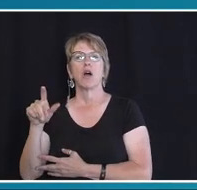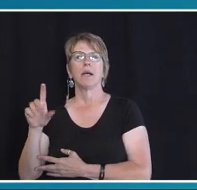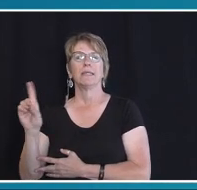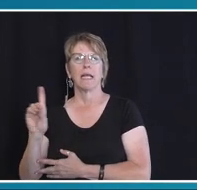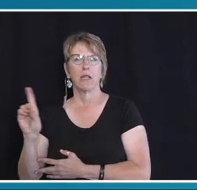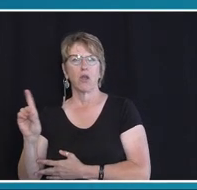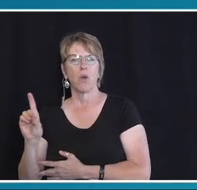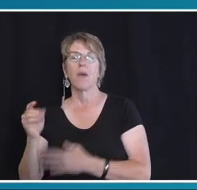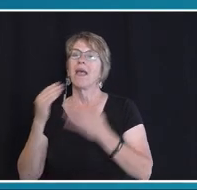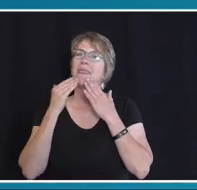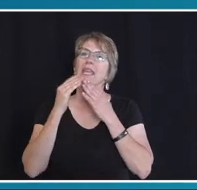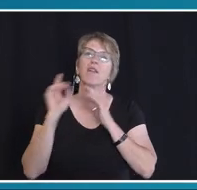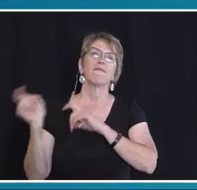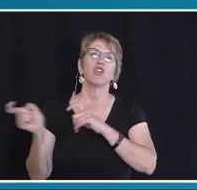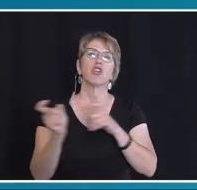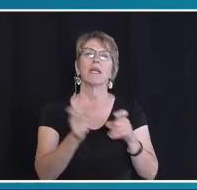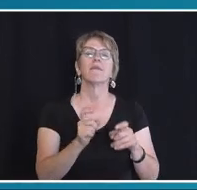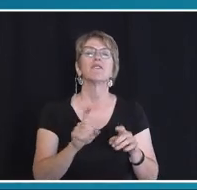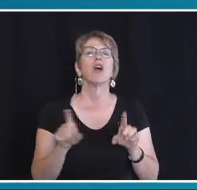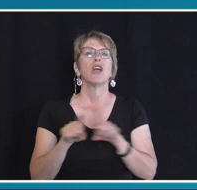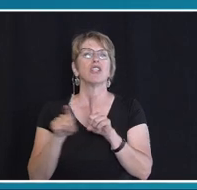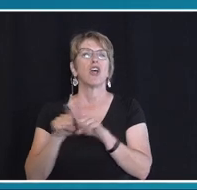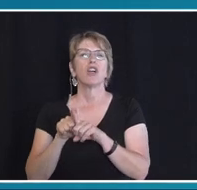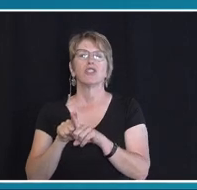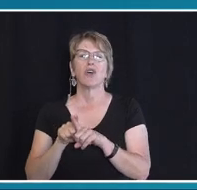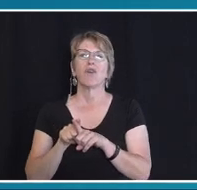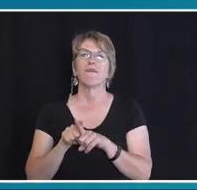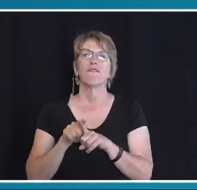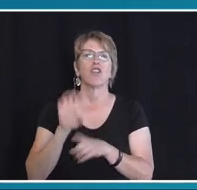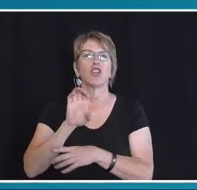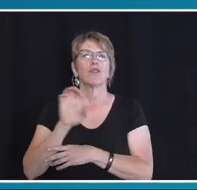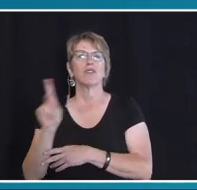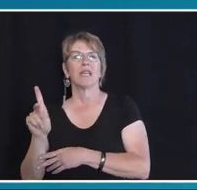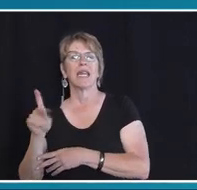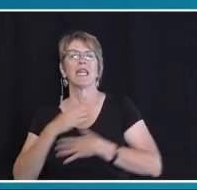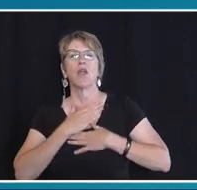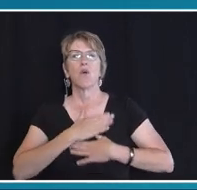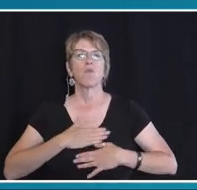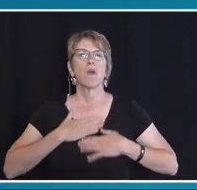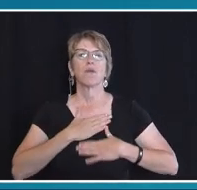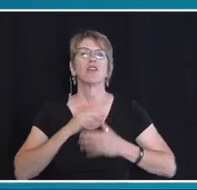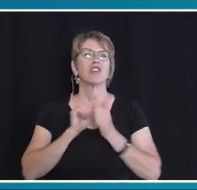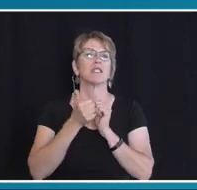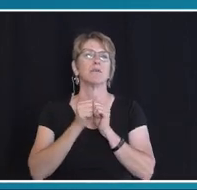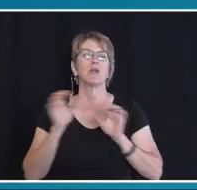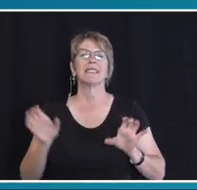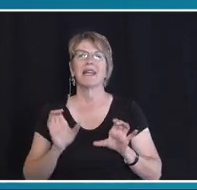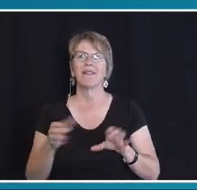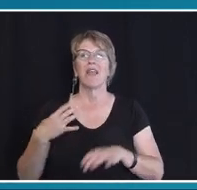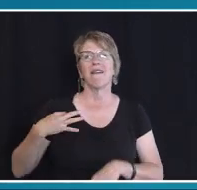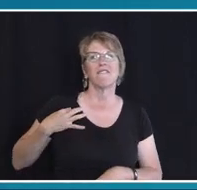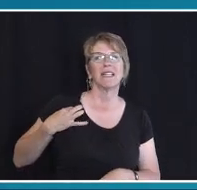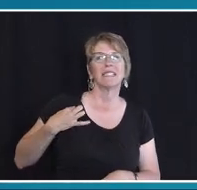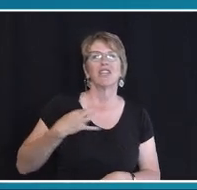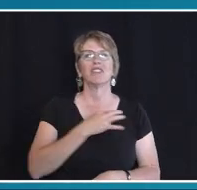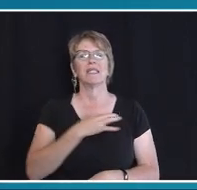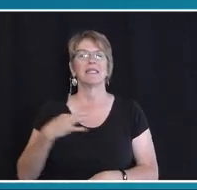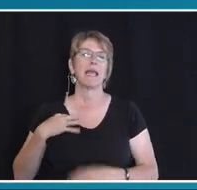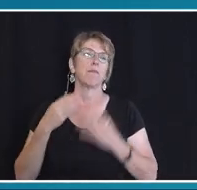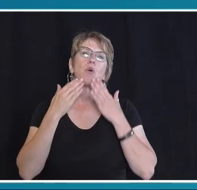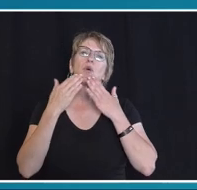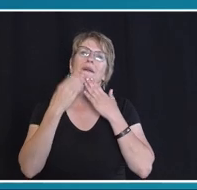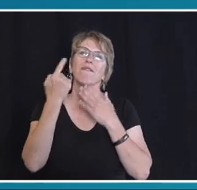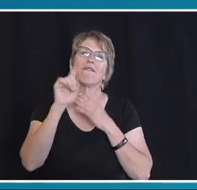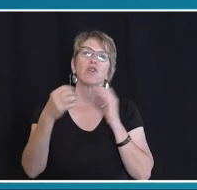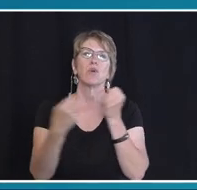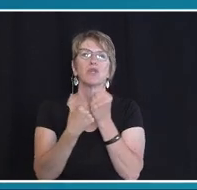you so much for your gifts. And on behalf of the entire Courage County Sports and Recreation community of athletes, volunteers, staff, we are so grateful for